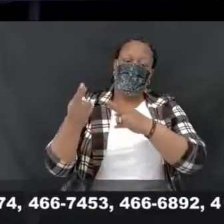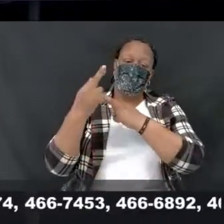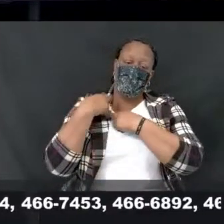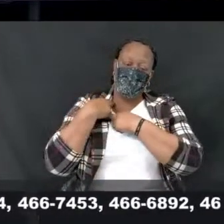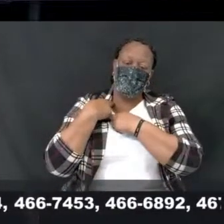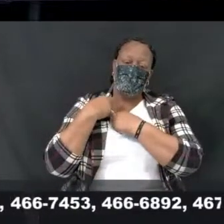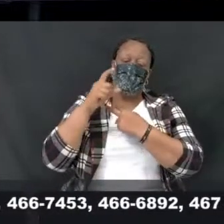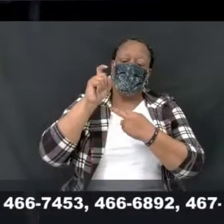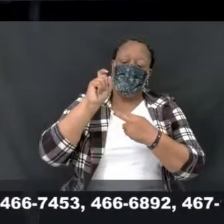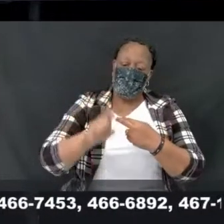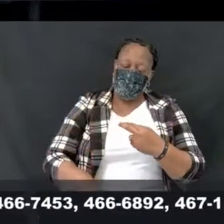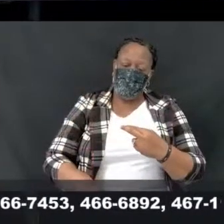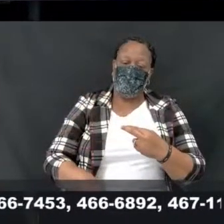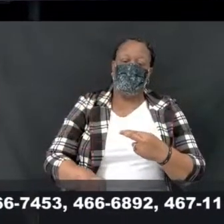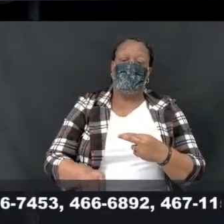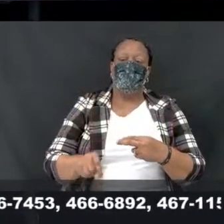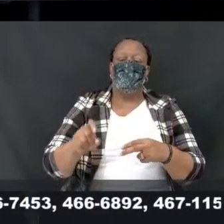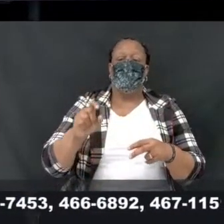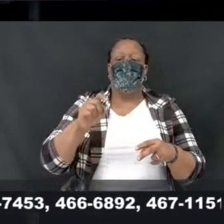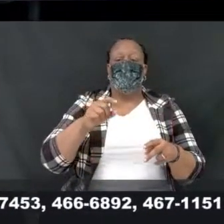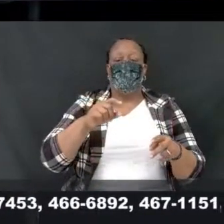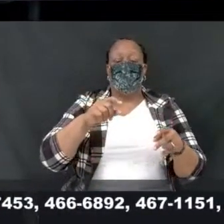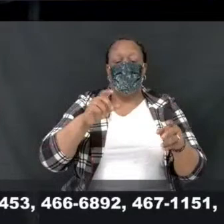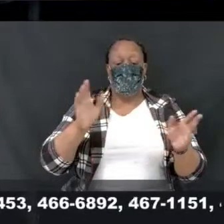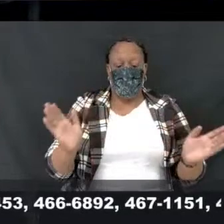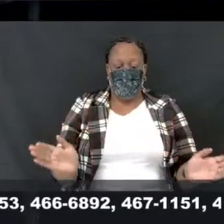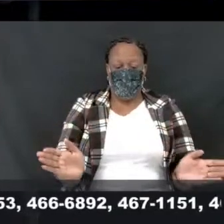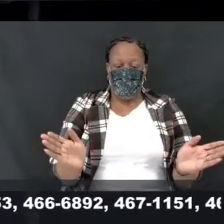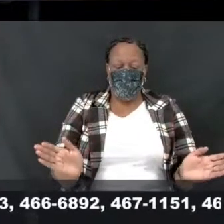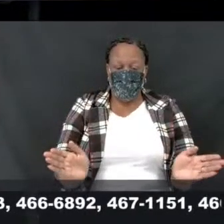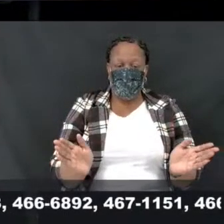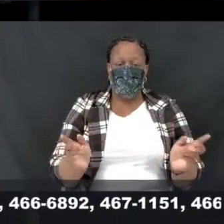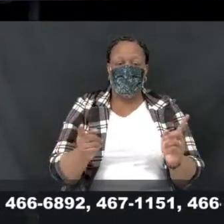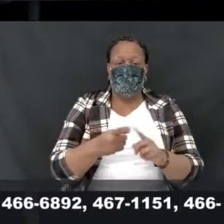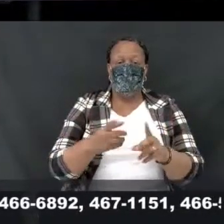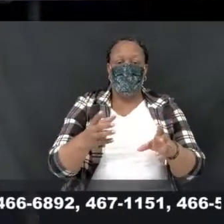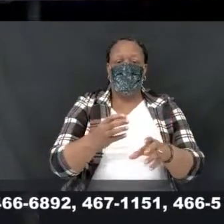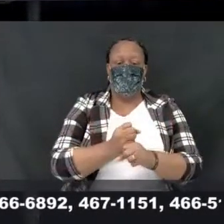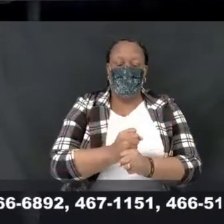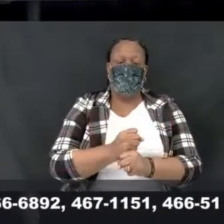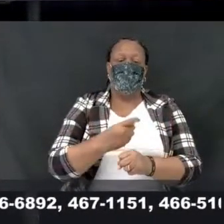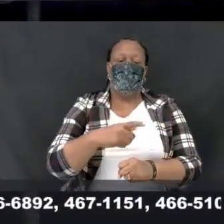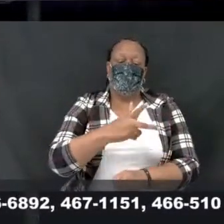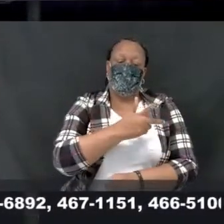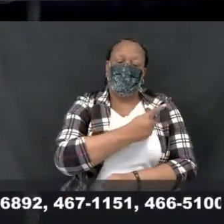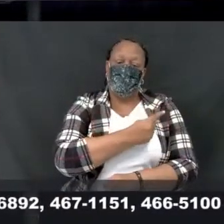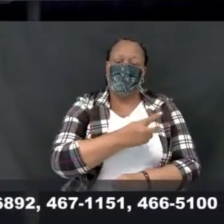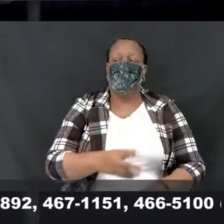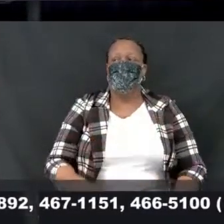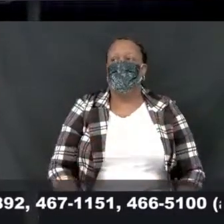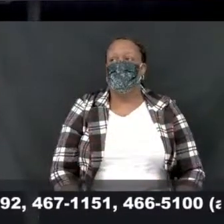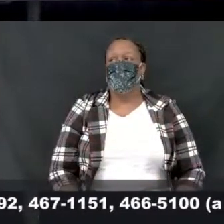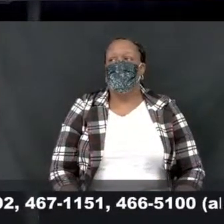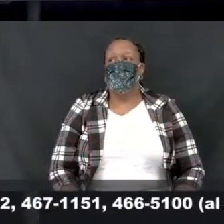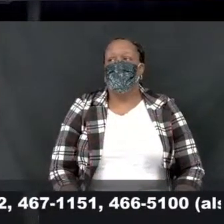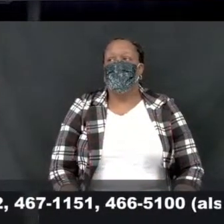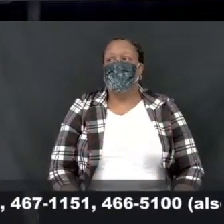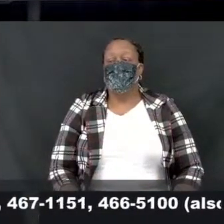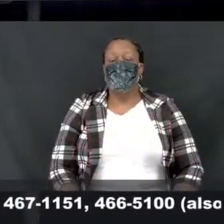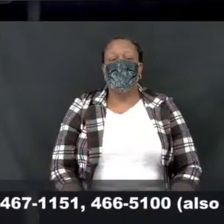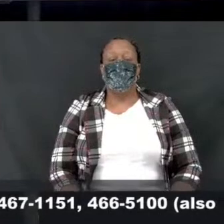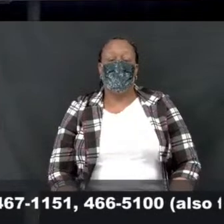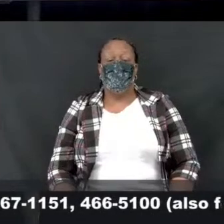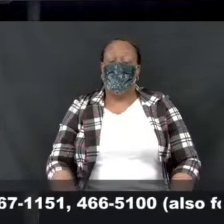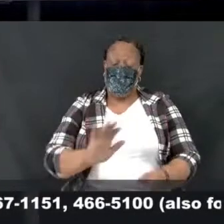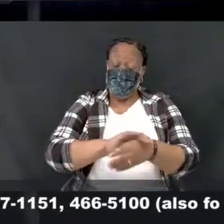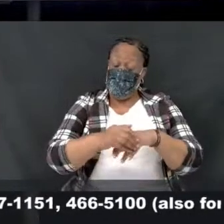this fight, and I urge you to make the right decision by getting vaccinated. The non-pharmaceuticals that we have preached,